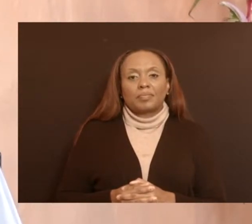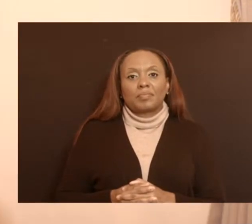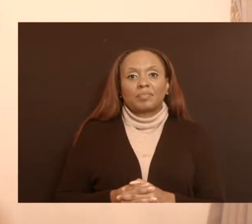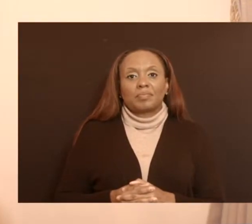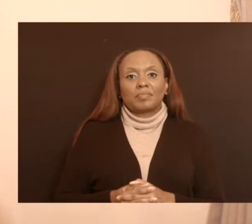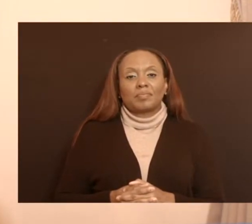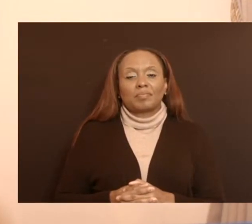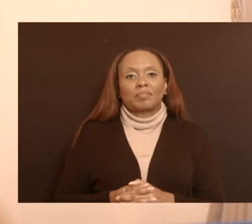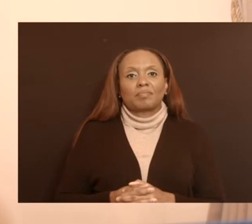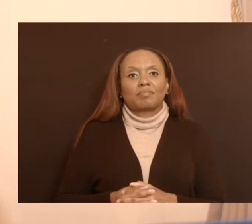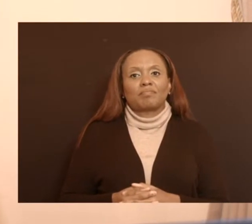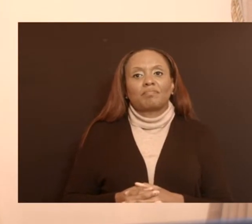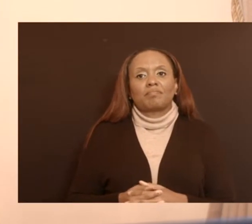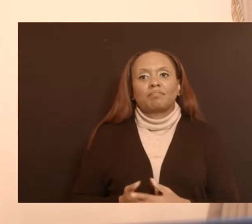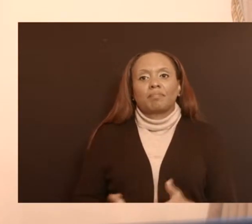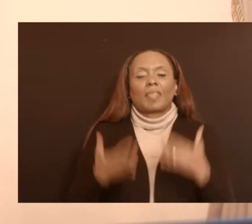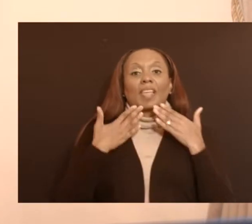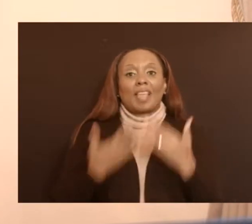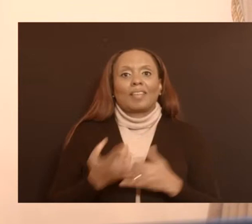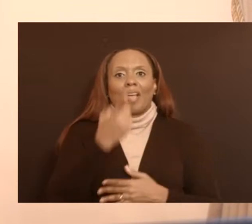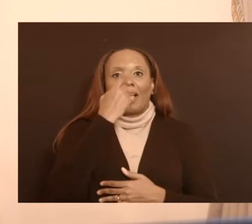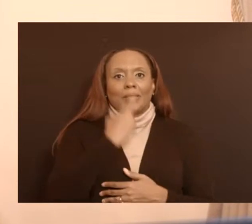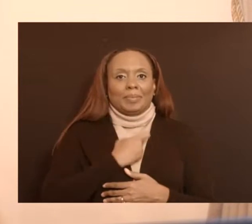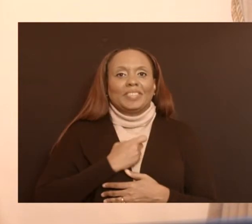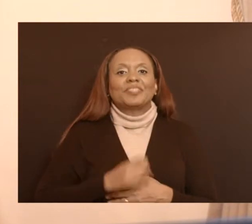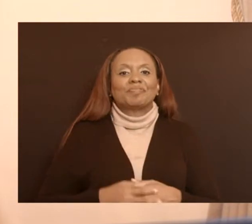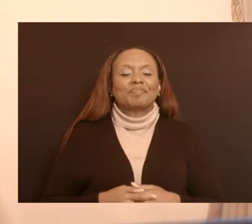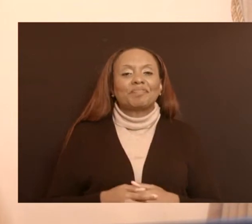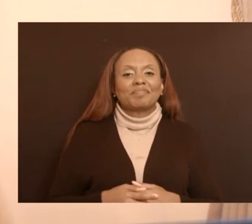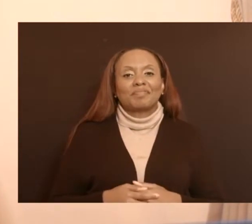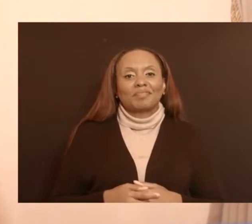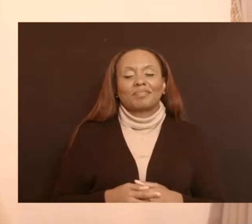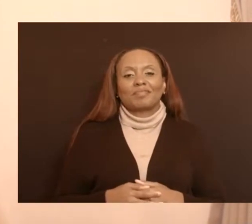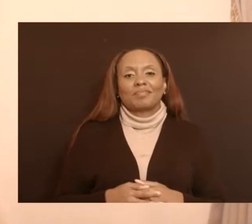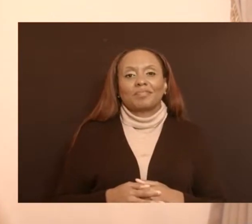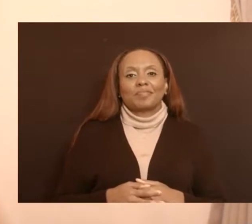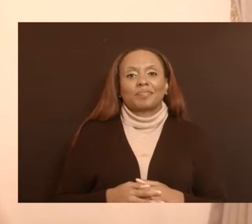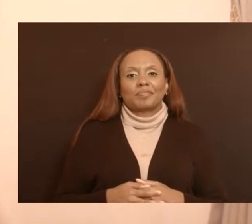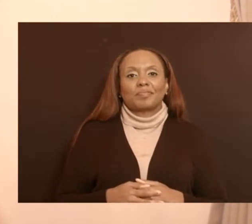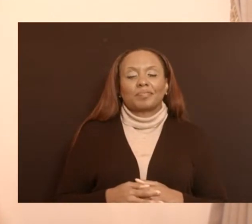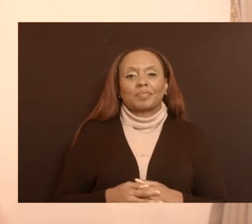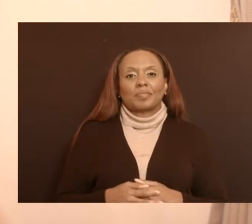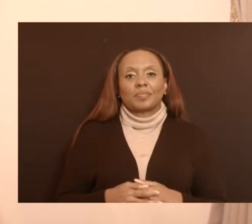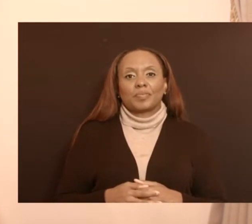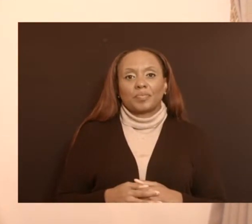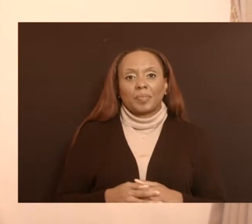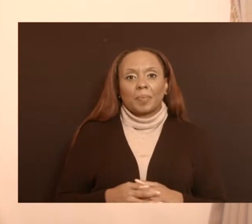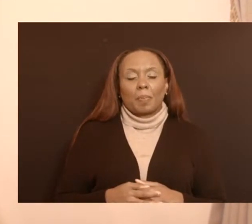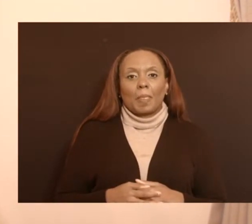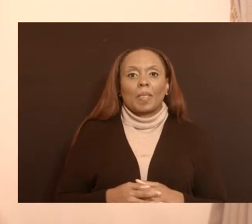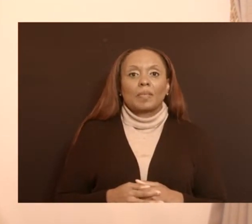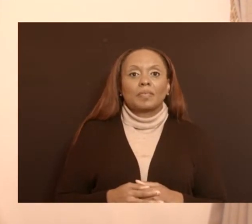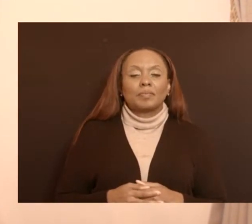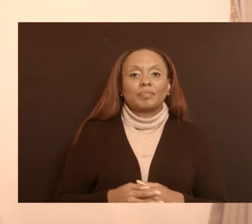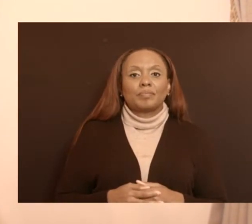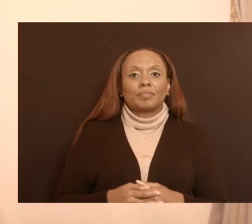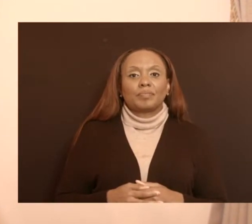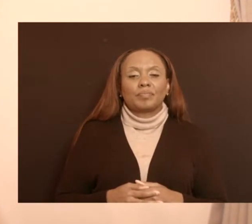Thank you for that question. At this point, the